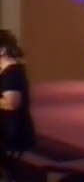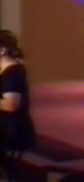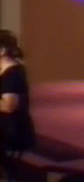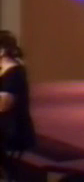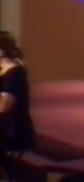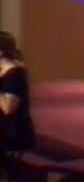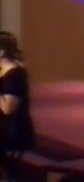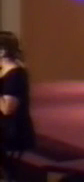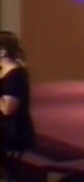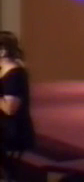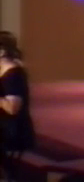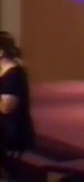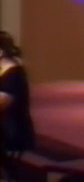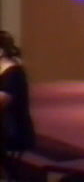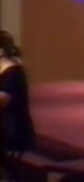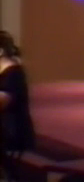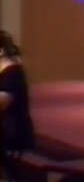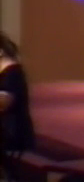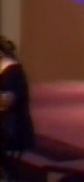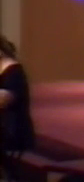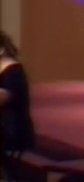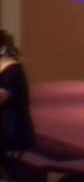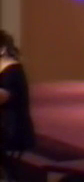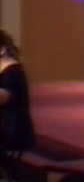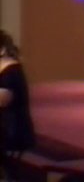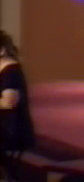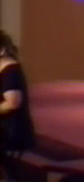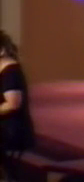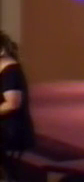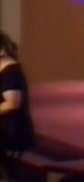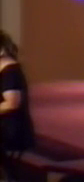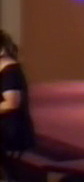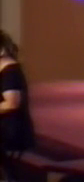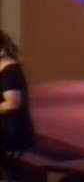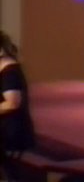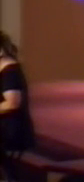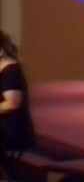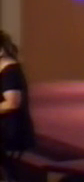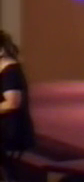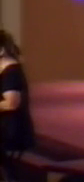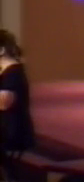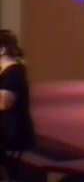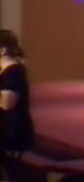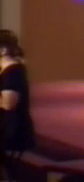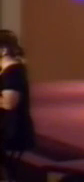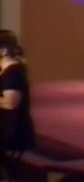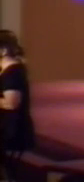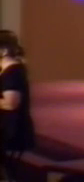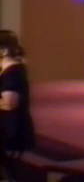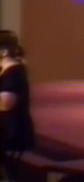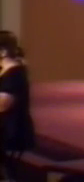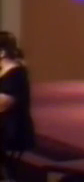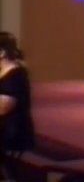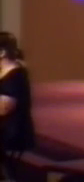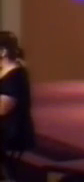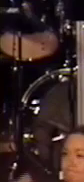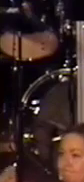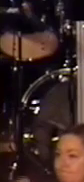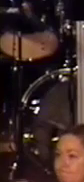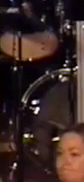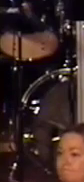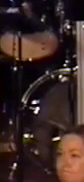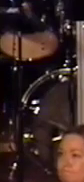change. And so he wants us to get up. He wants us to work out.